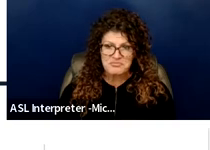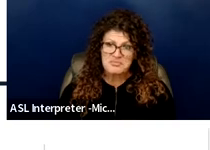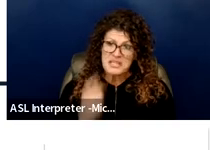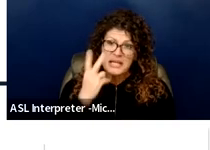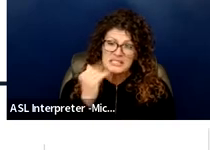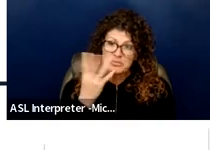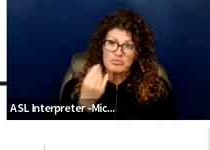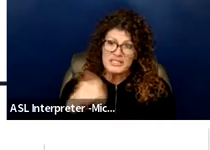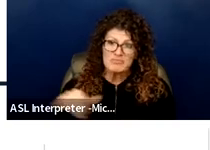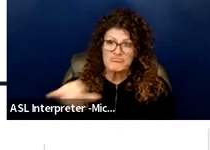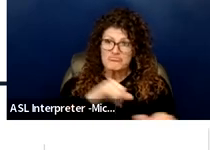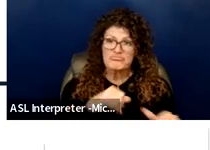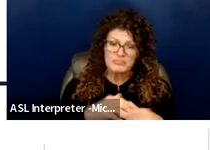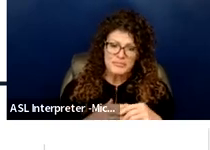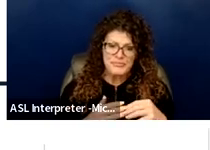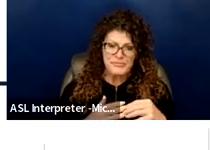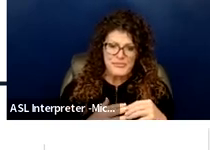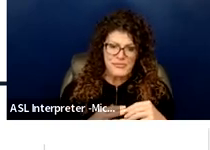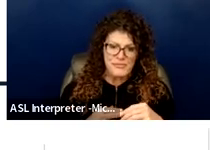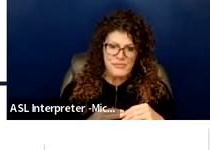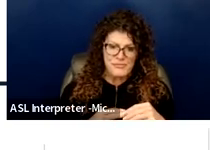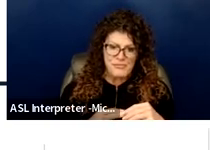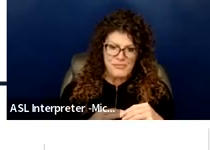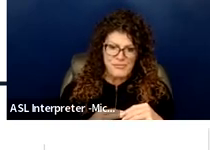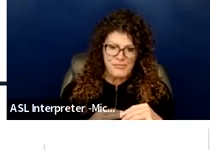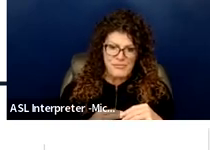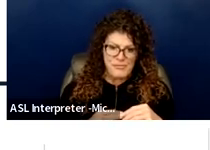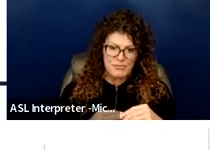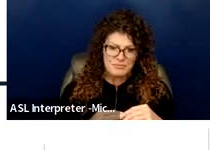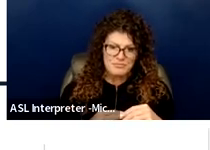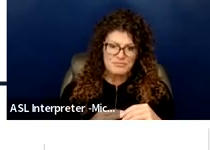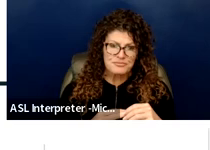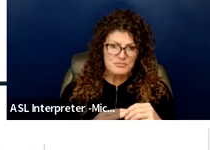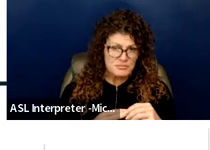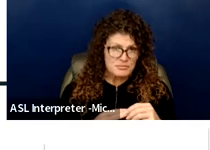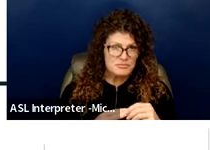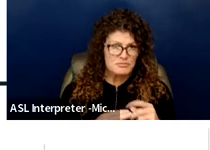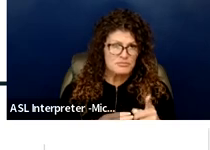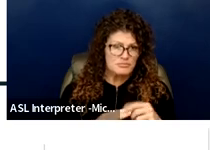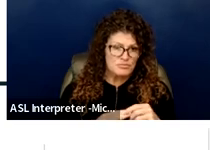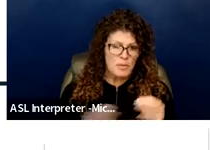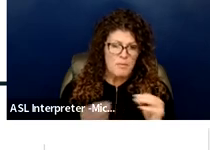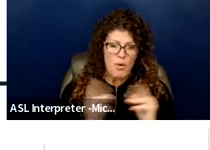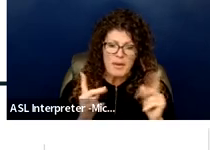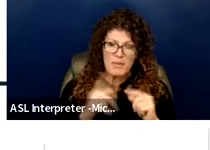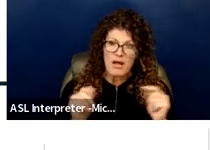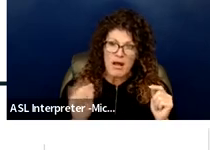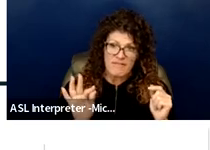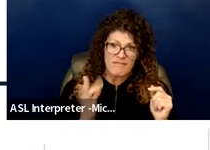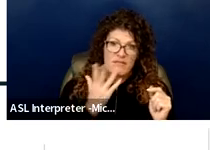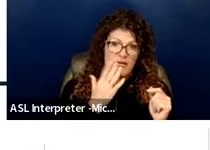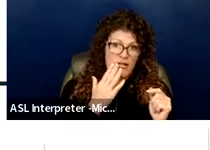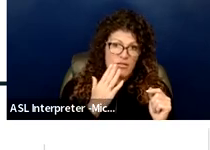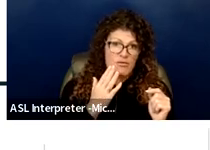overall. However, supporting the needs of diverse learners, a greater percentage of people of color had